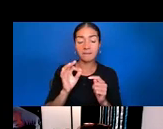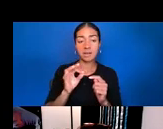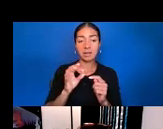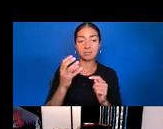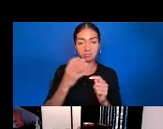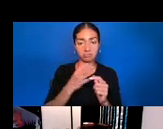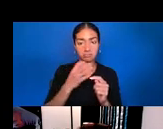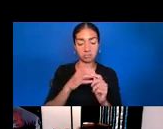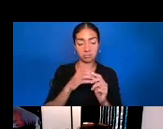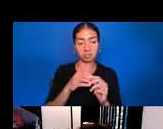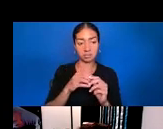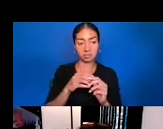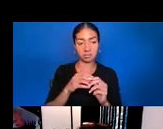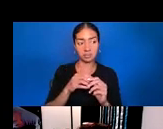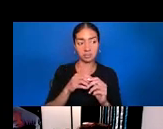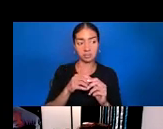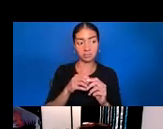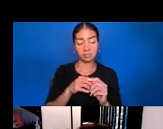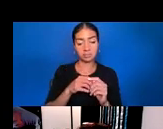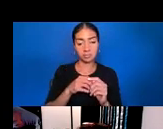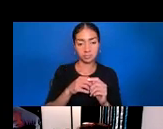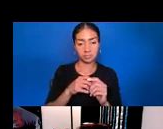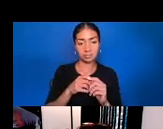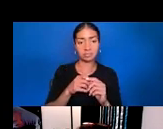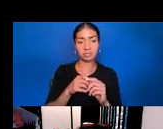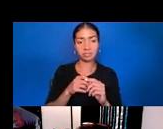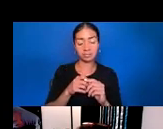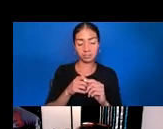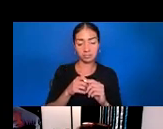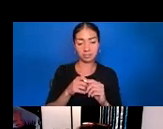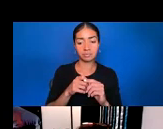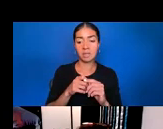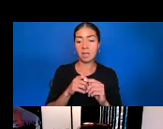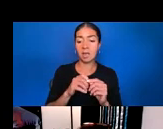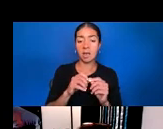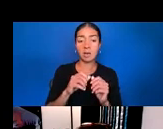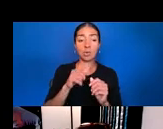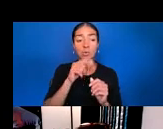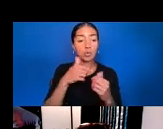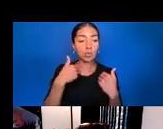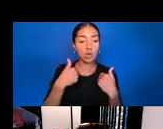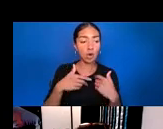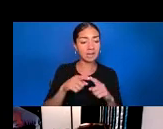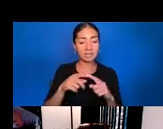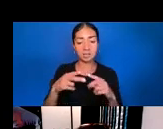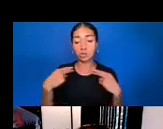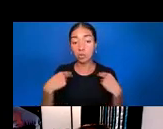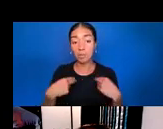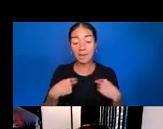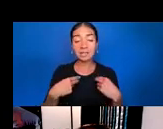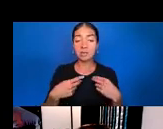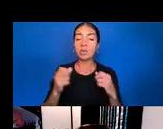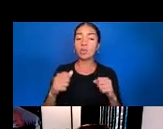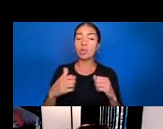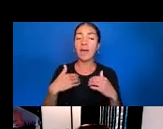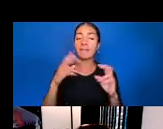way that we are designed and put together, there can be protective barriers between our memory